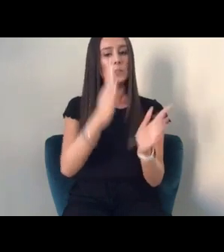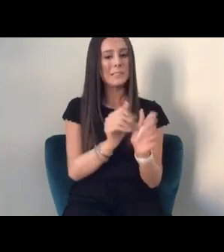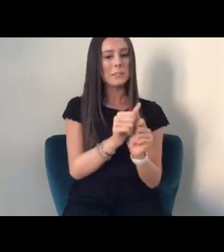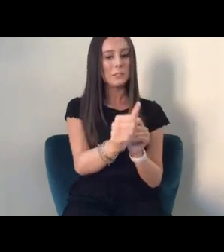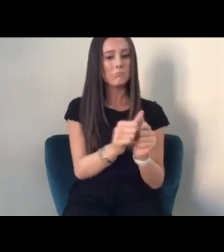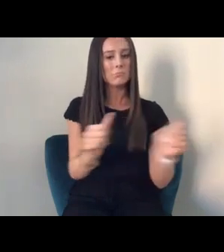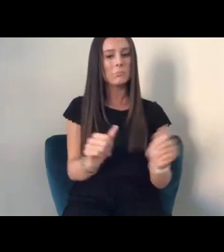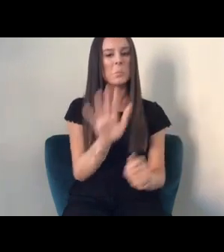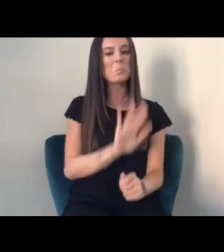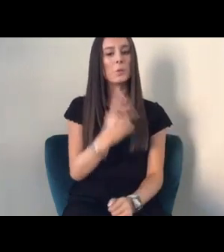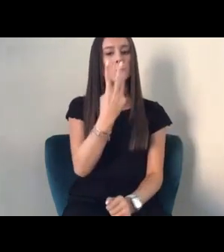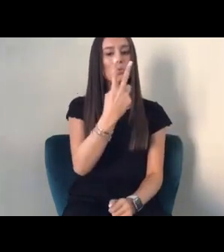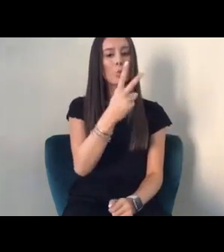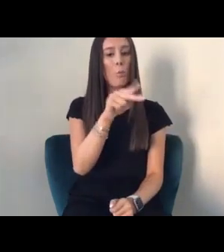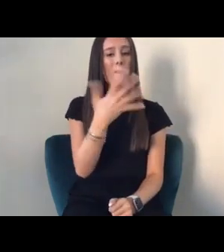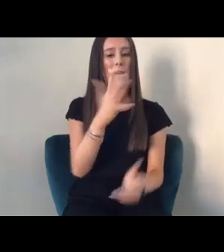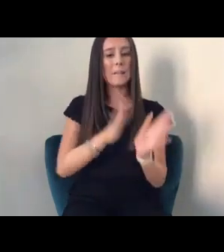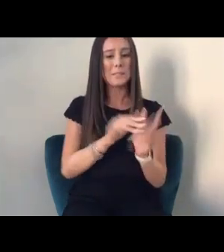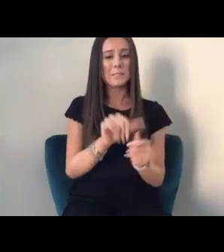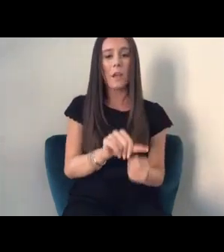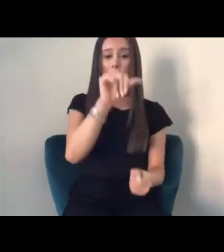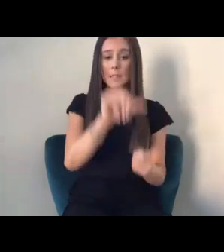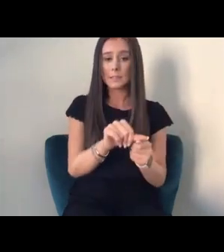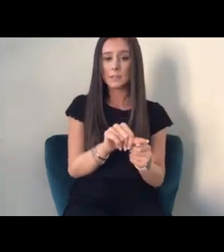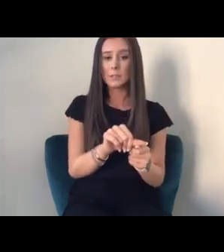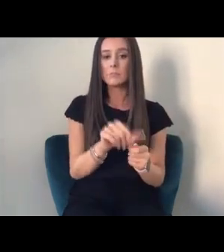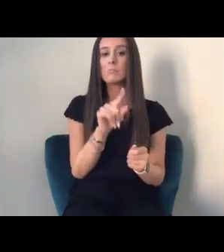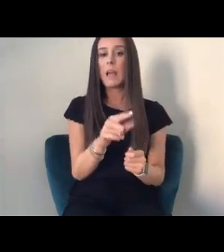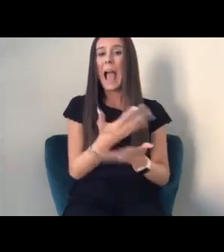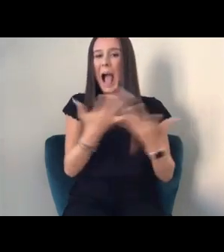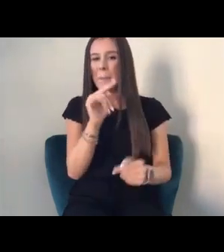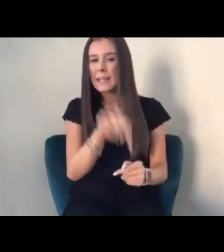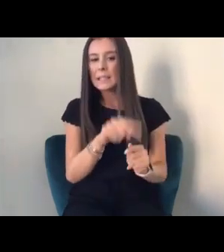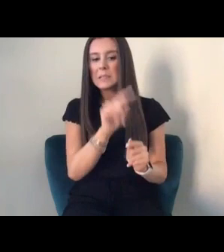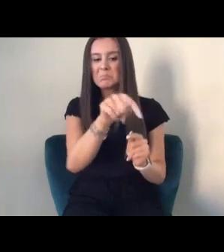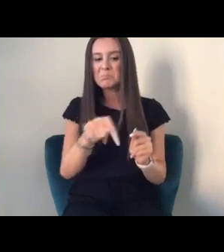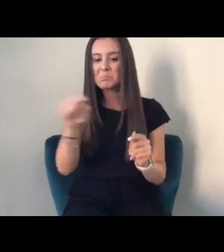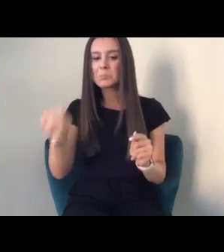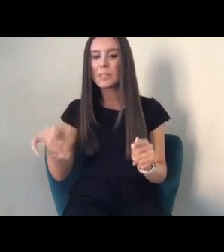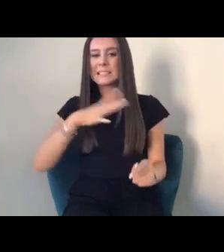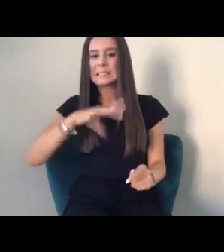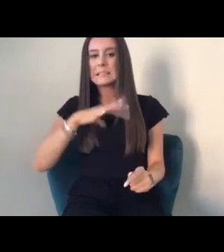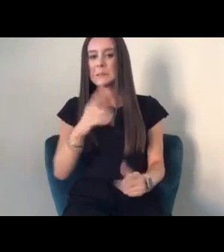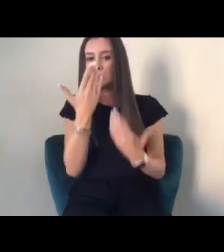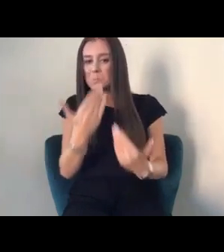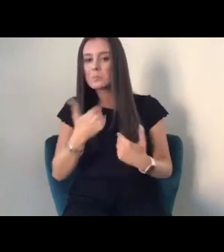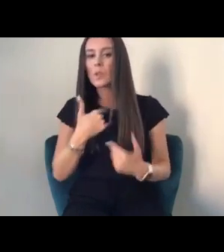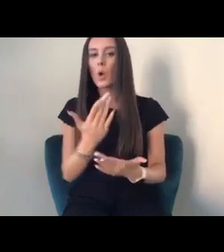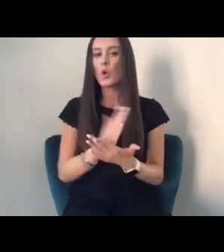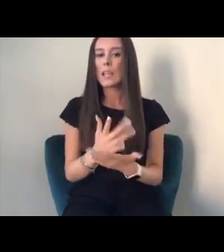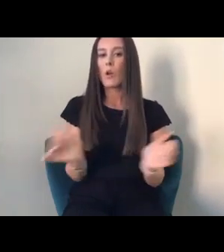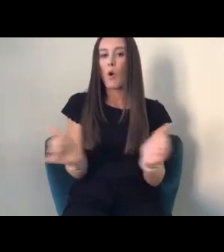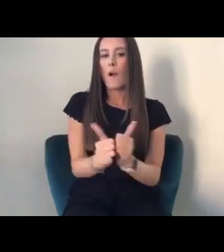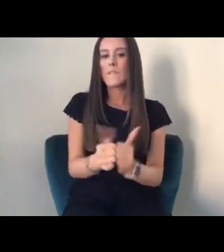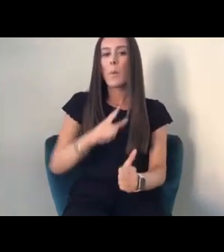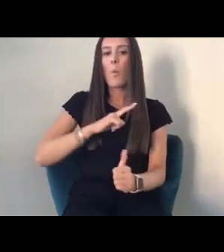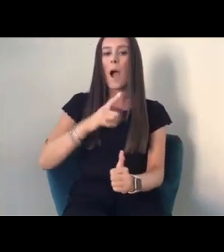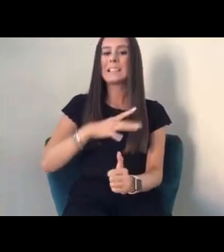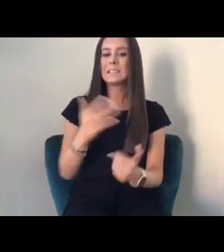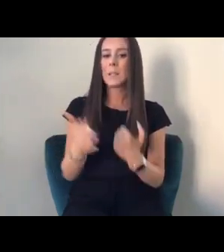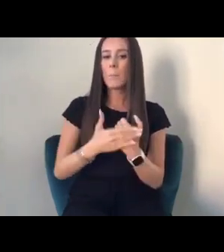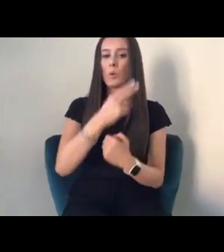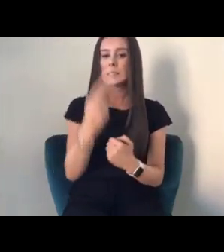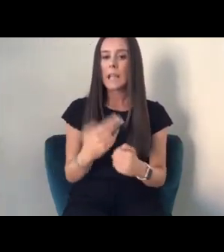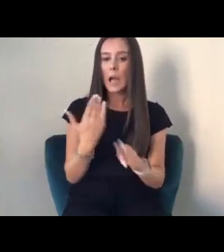around 2.5 meters in height. The number and locations of the substations will be confirmed following further design work